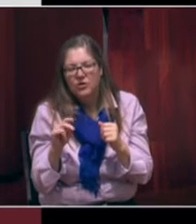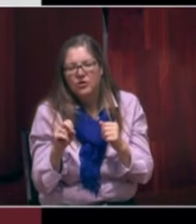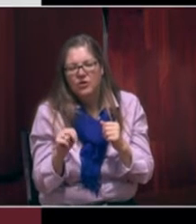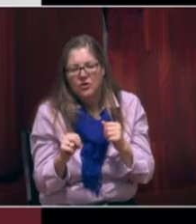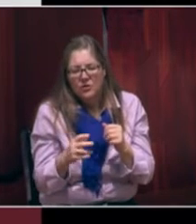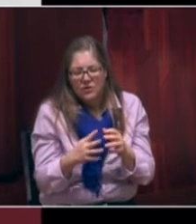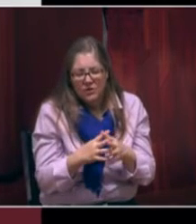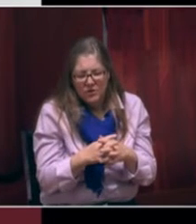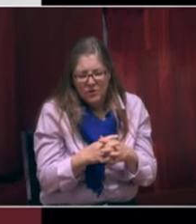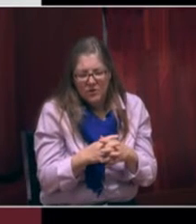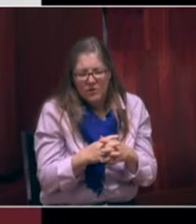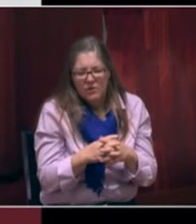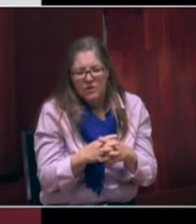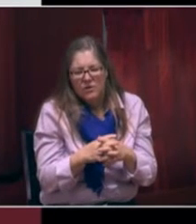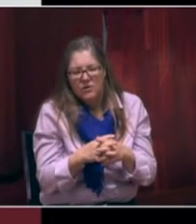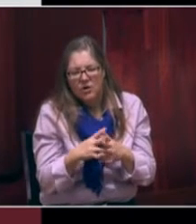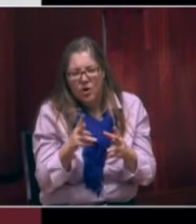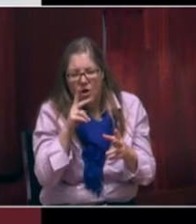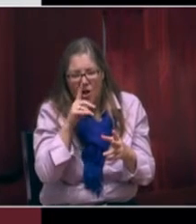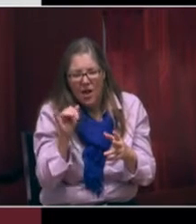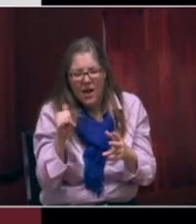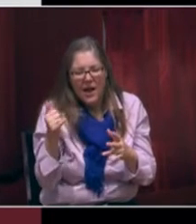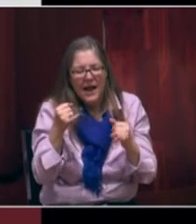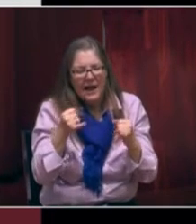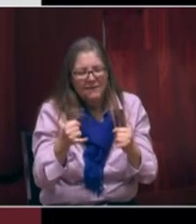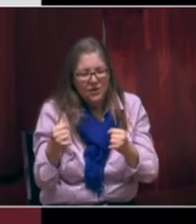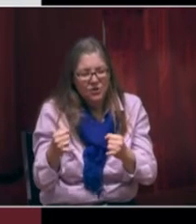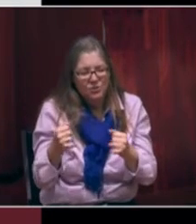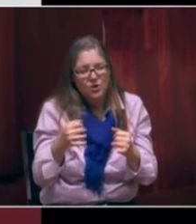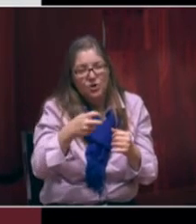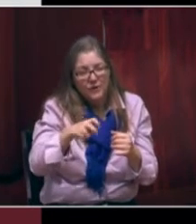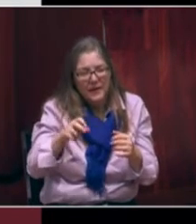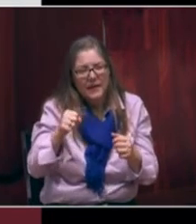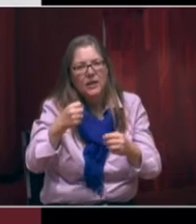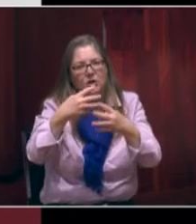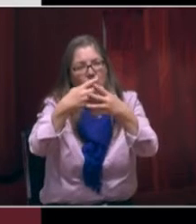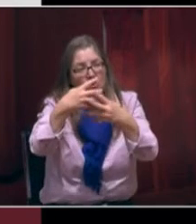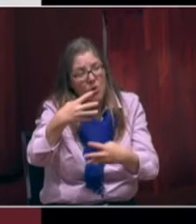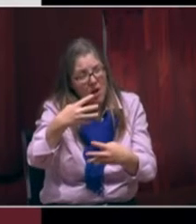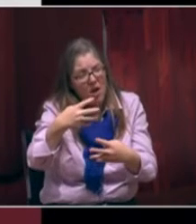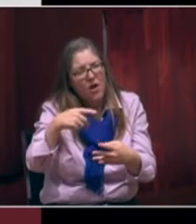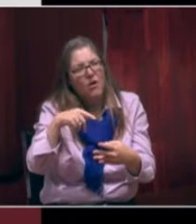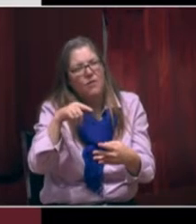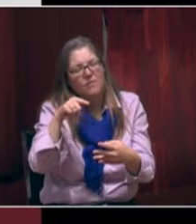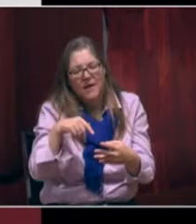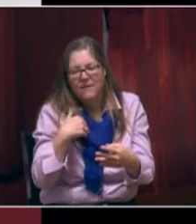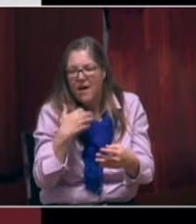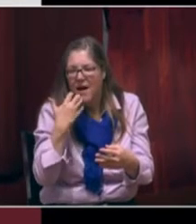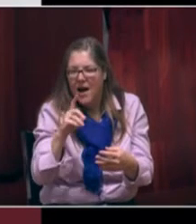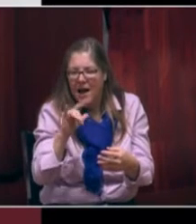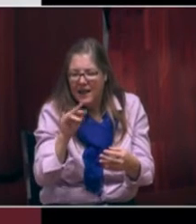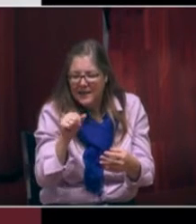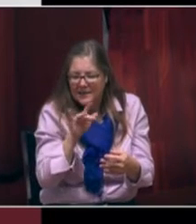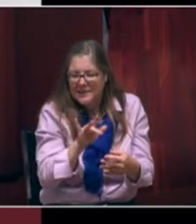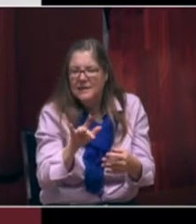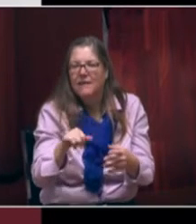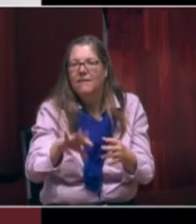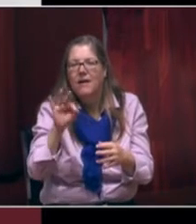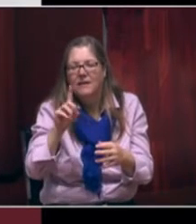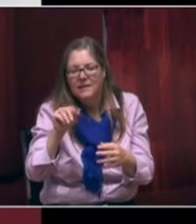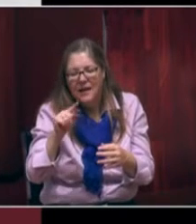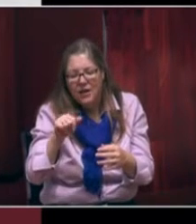what it looks like in an individual transfer. You can drill down on each individual transfer, their hot links, and you can find the data about the transfer,